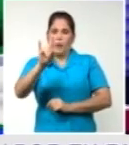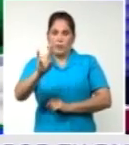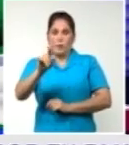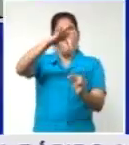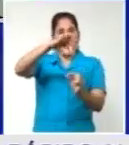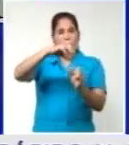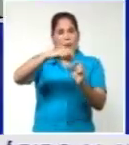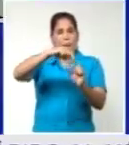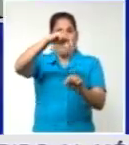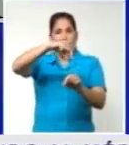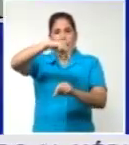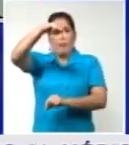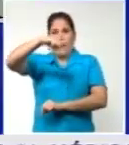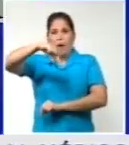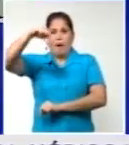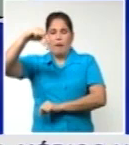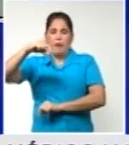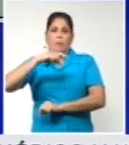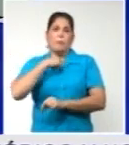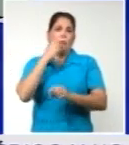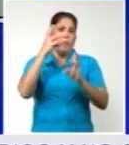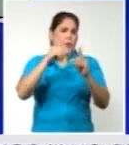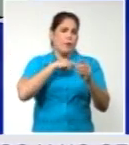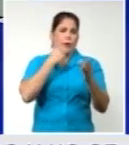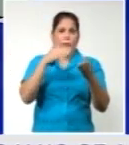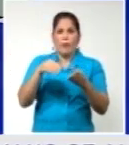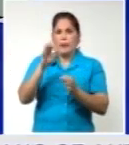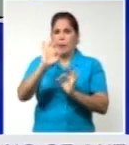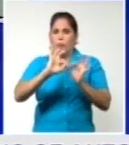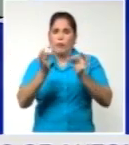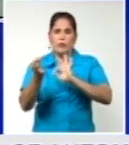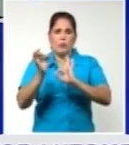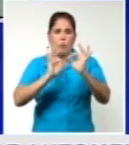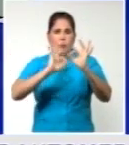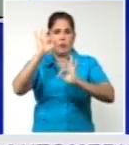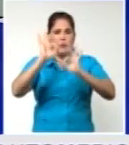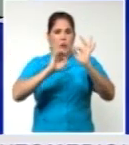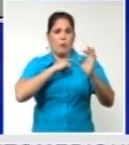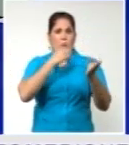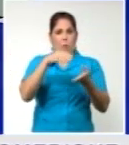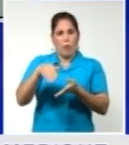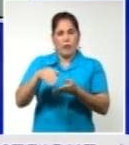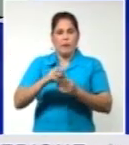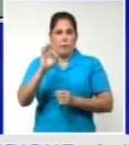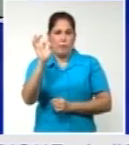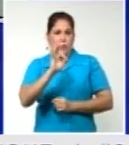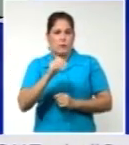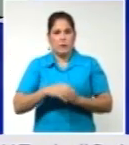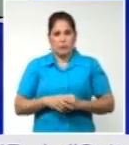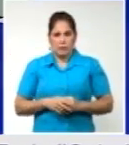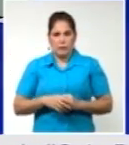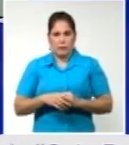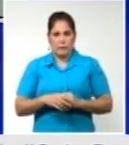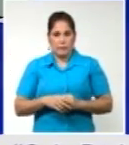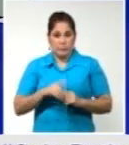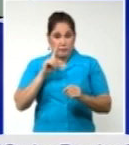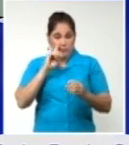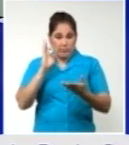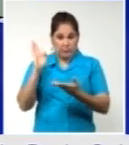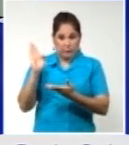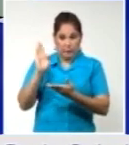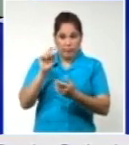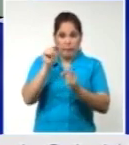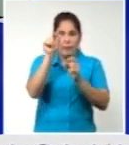in Cuba. The green bars represent the number of cases per month, the red bar the number of COVID-19